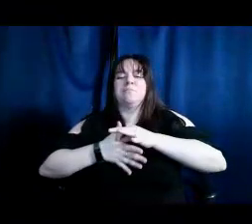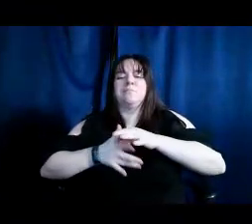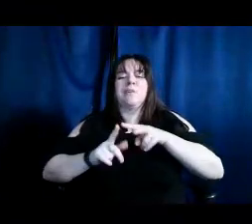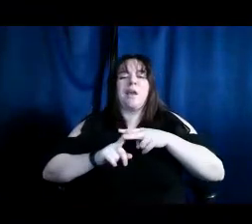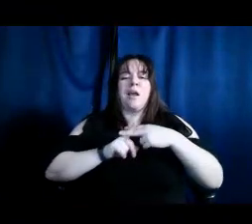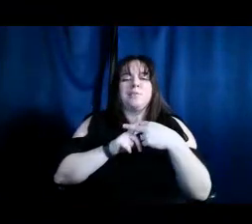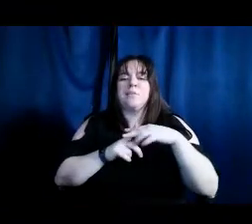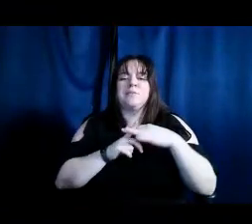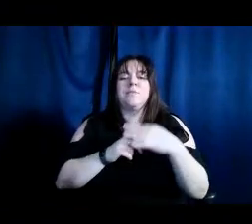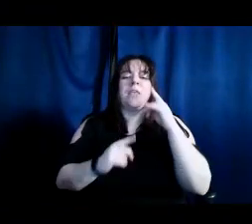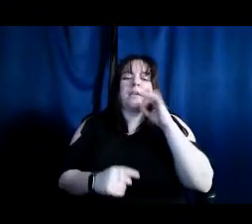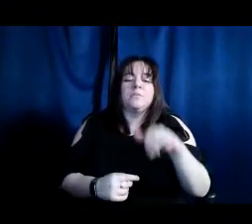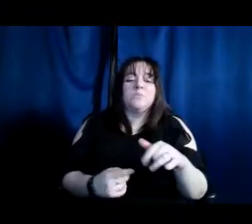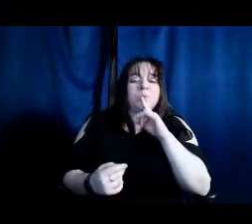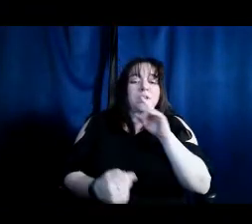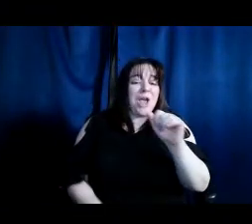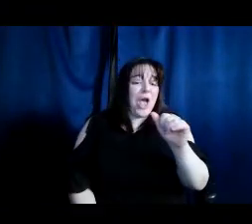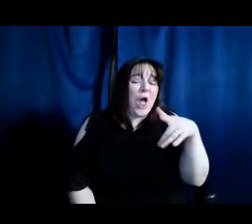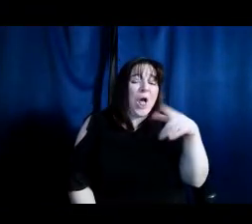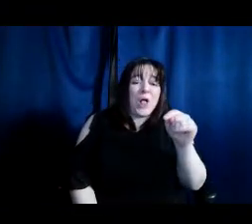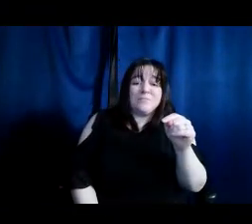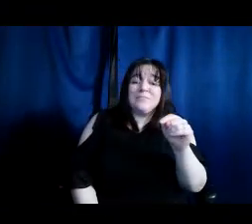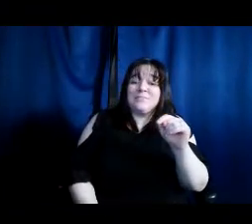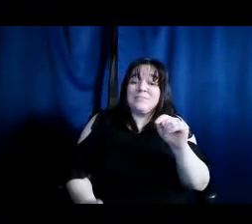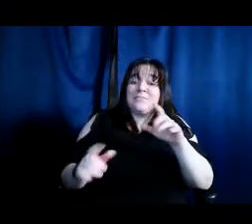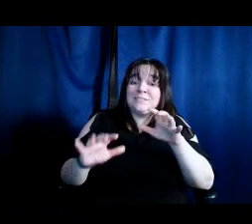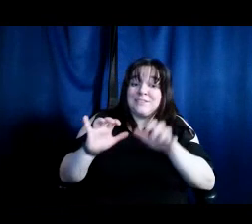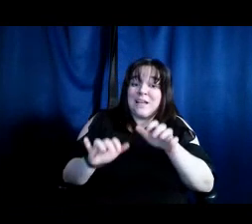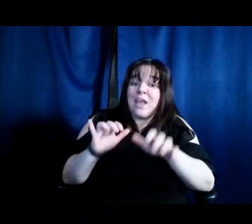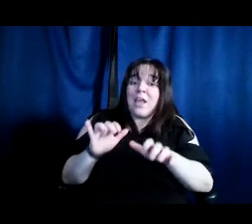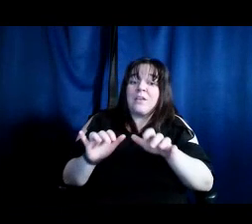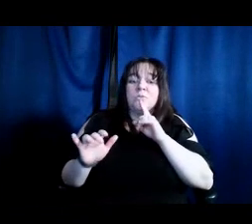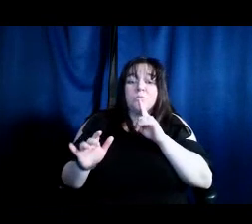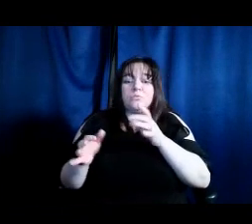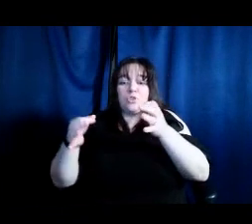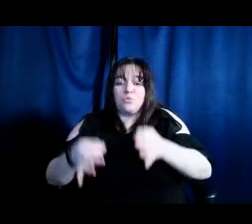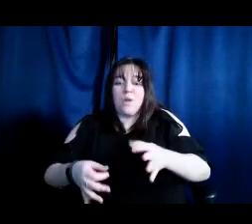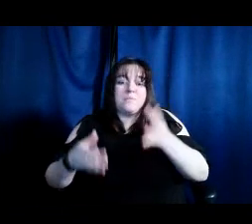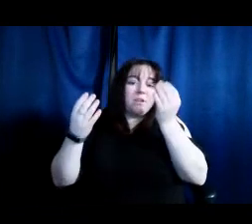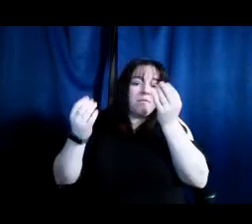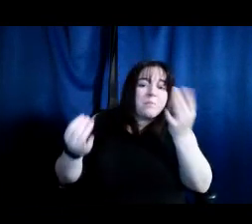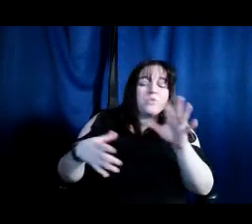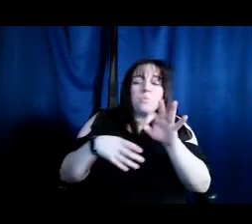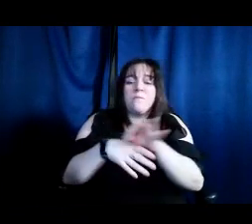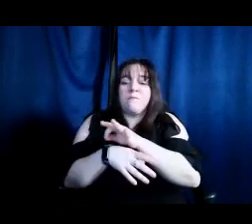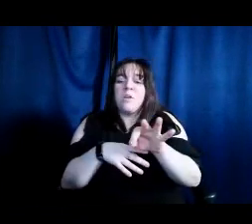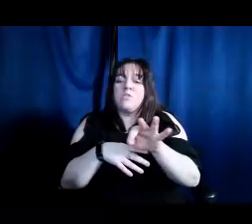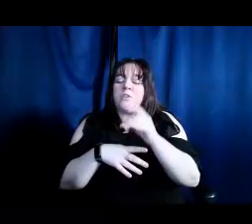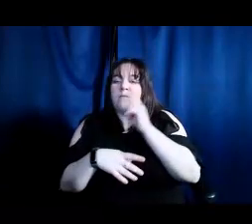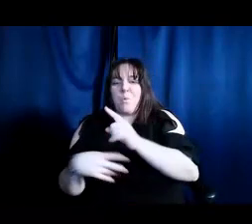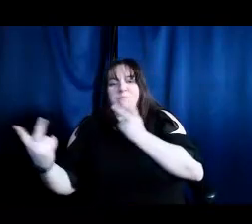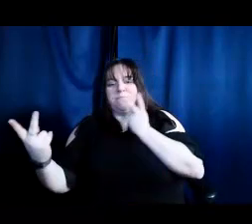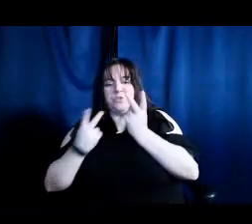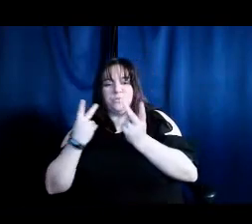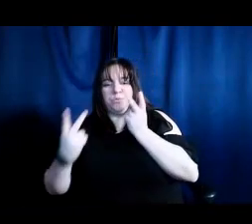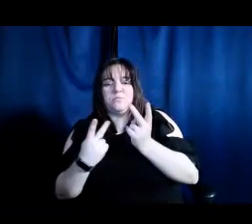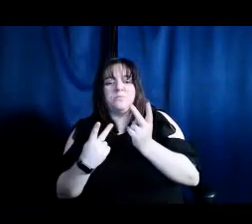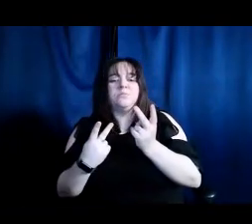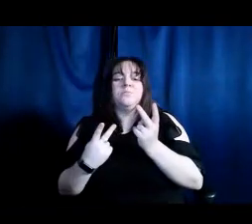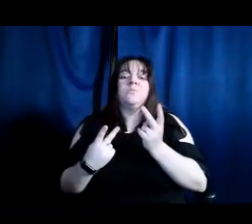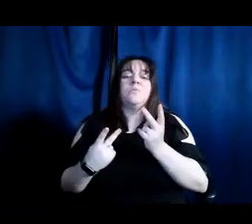the information or function represented by the visual. Consider the image's role within the content and lead